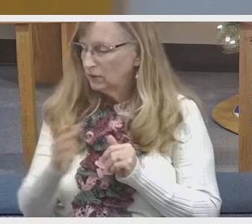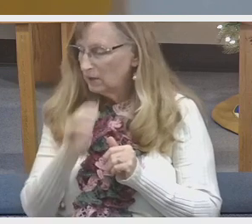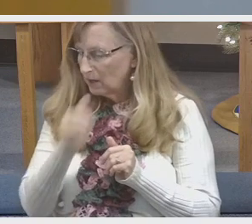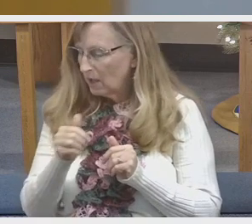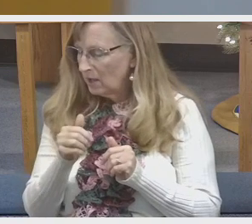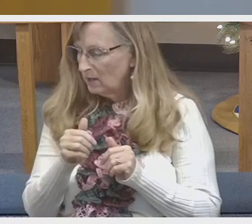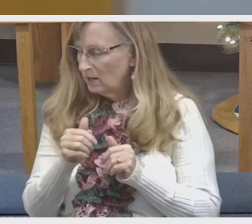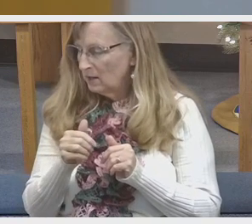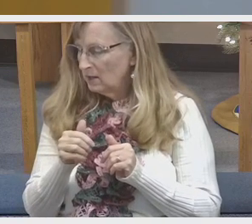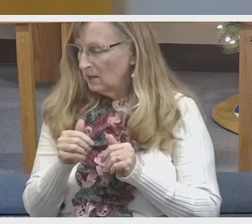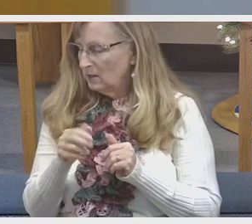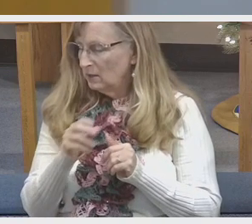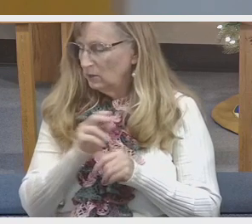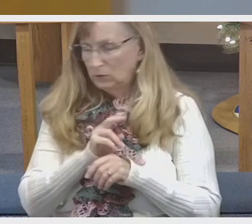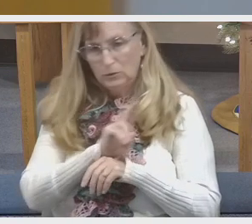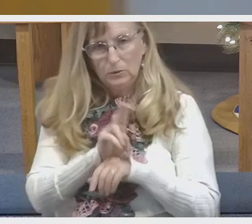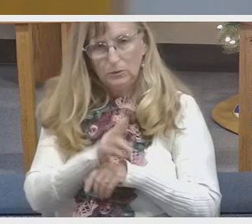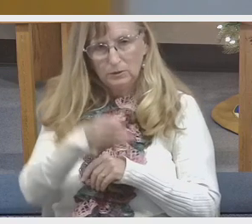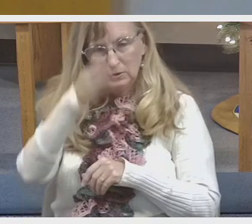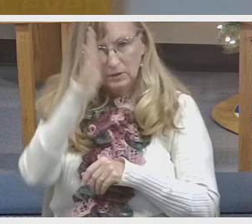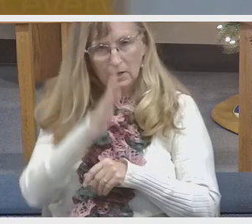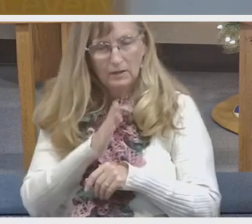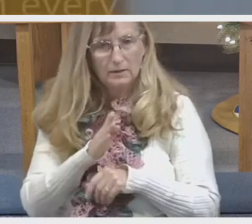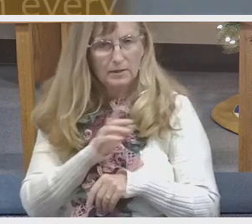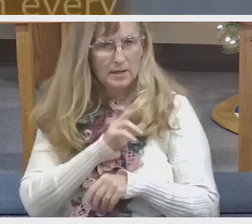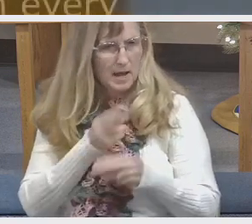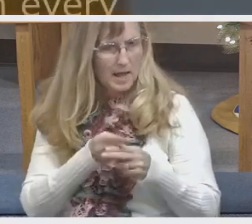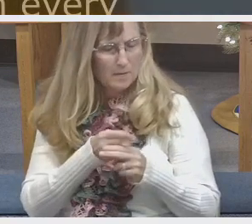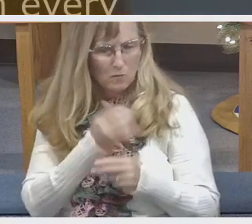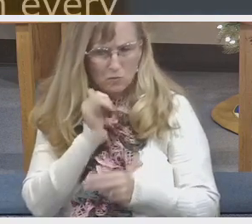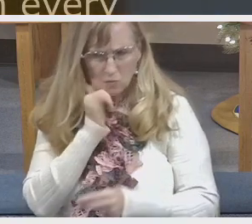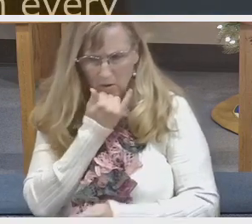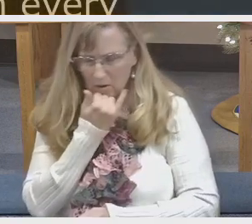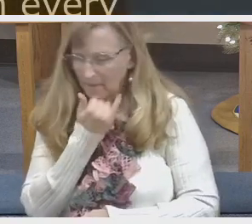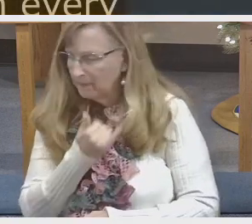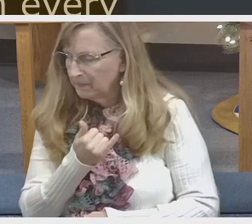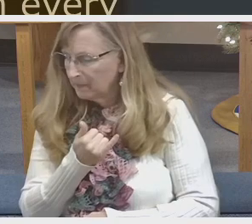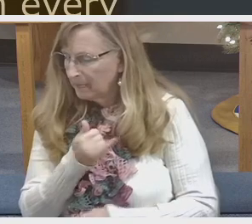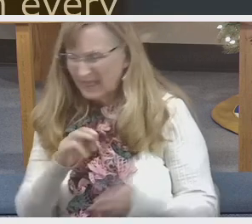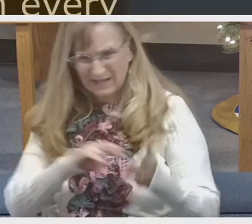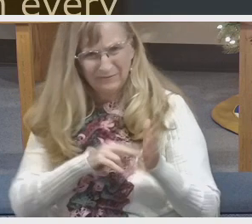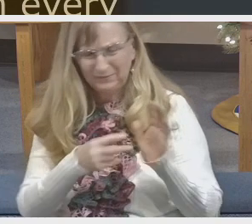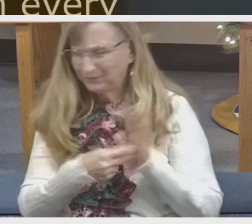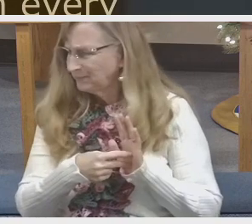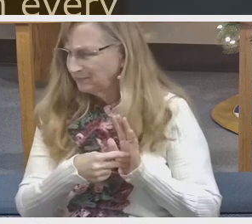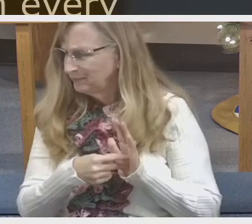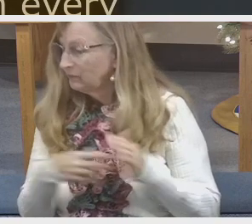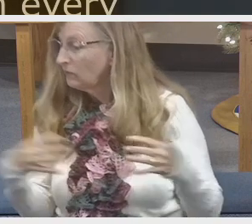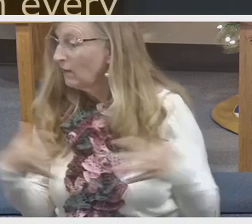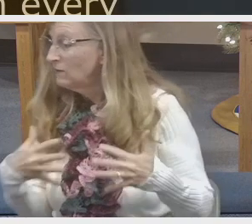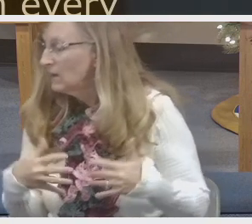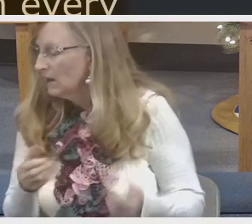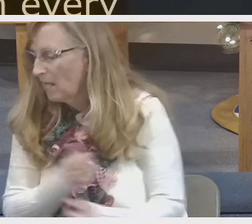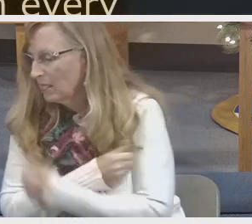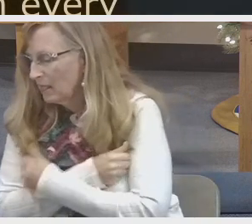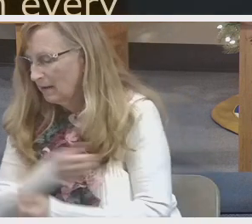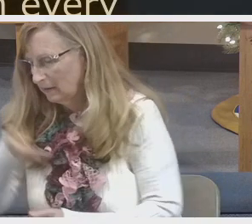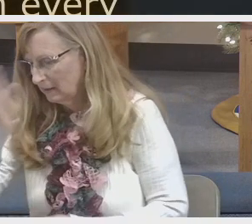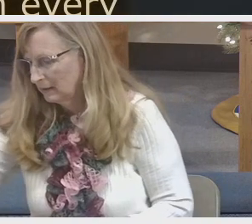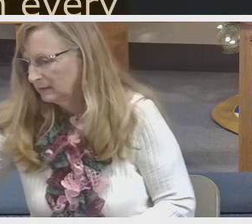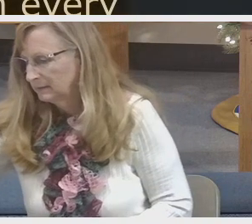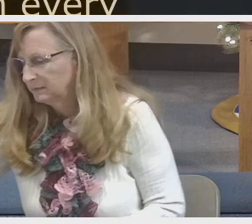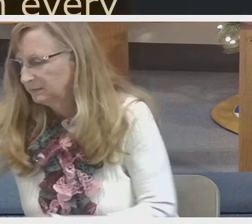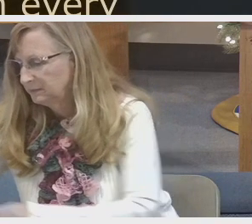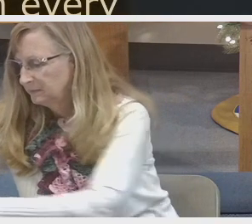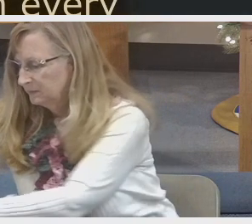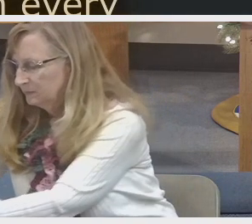name of the Lord your God. What does this mean? We should fear and love God, that we do not